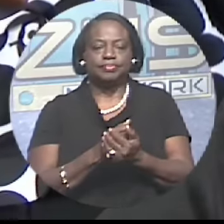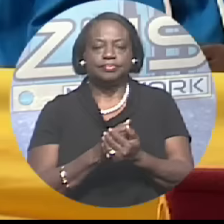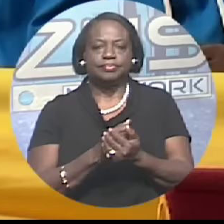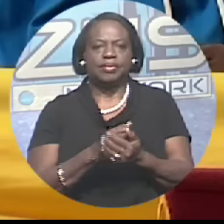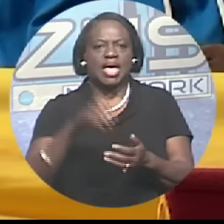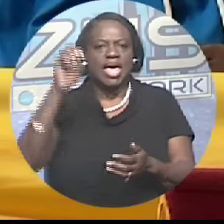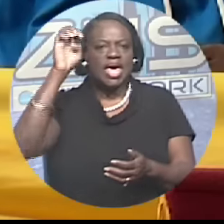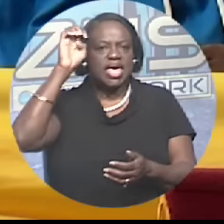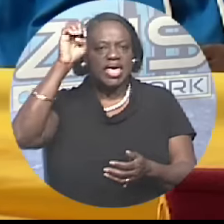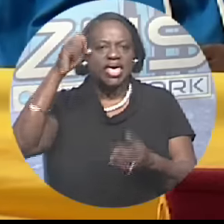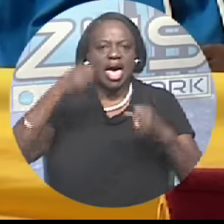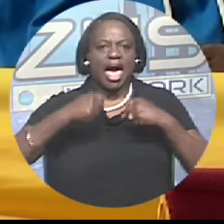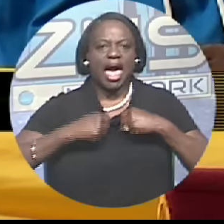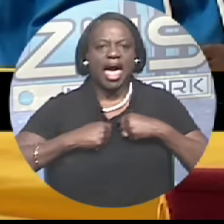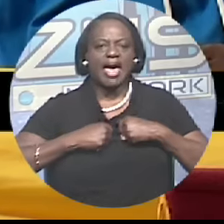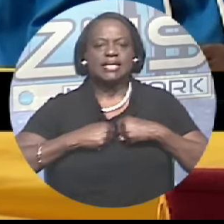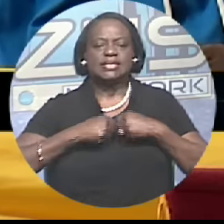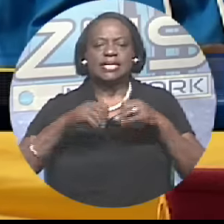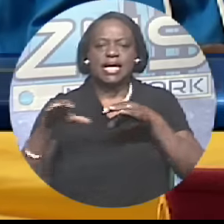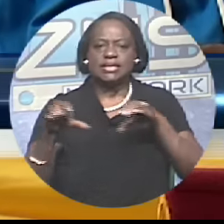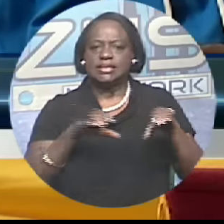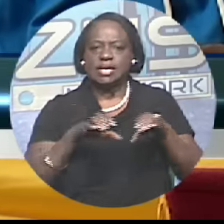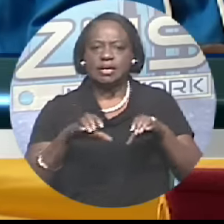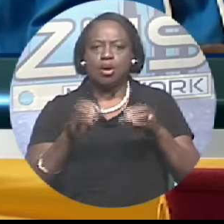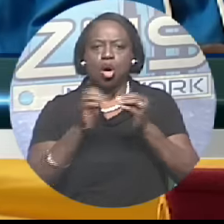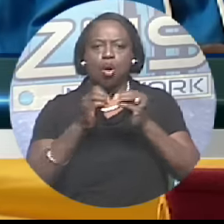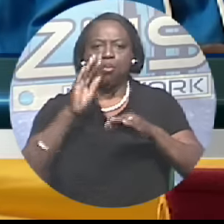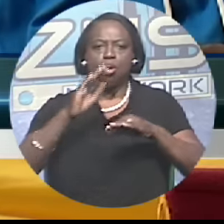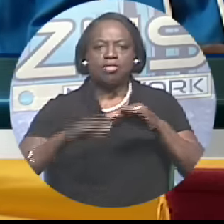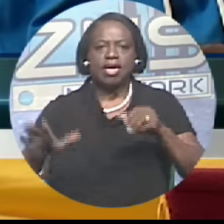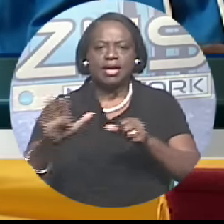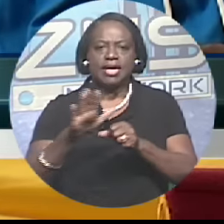He has done more than enough